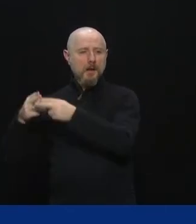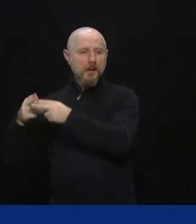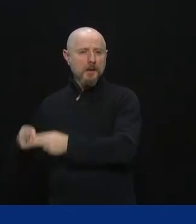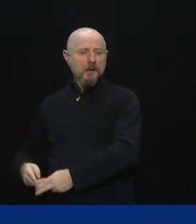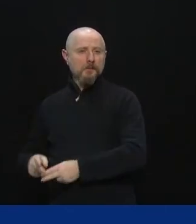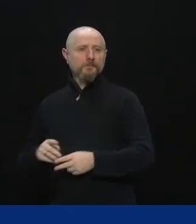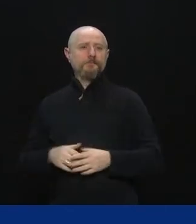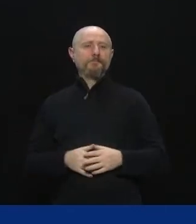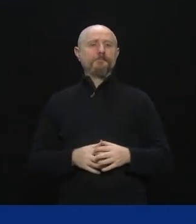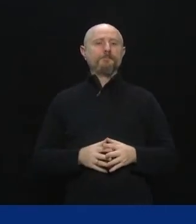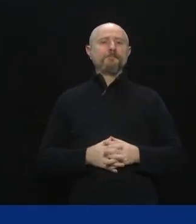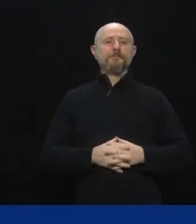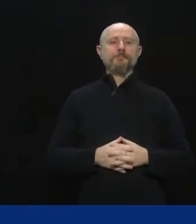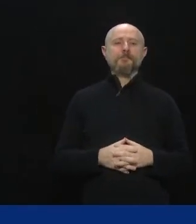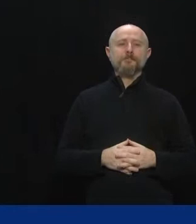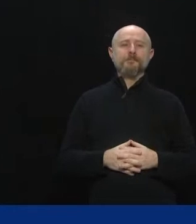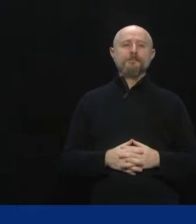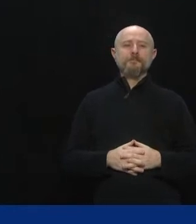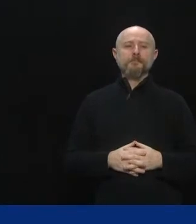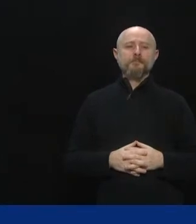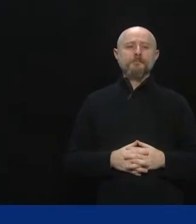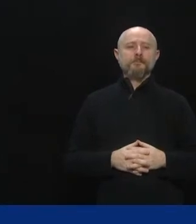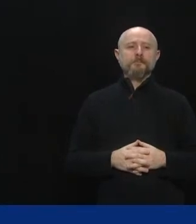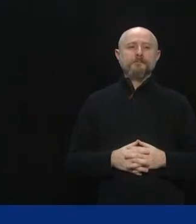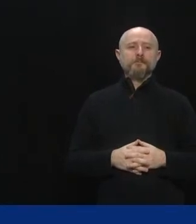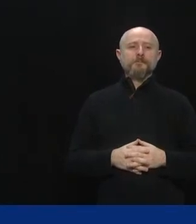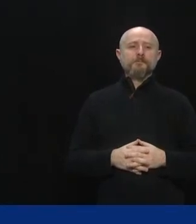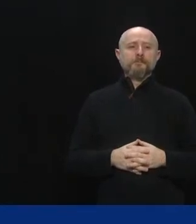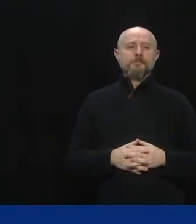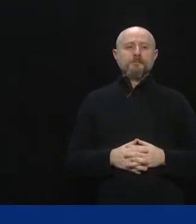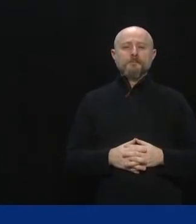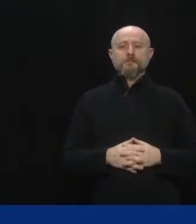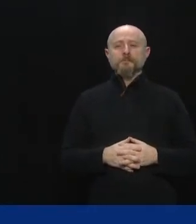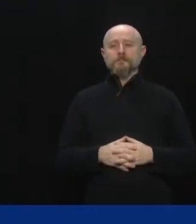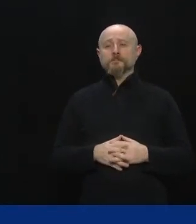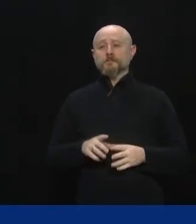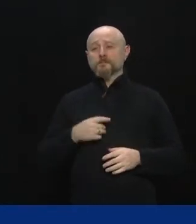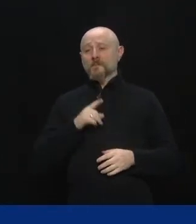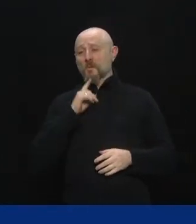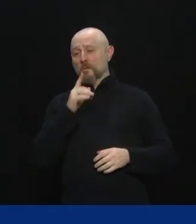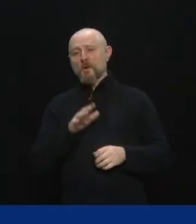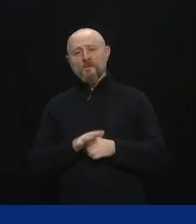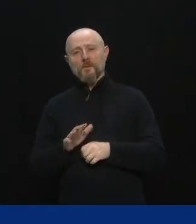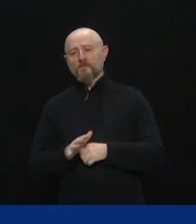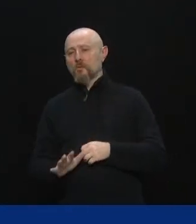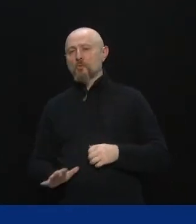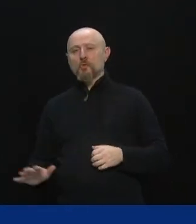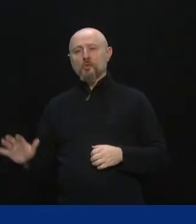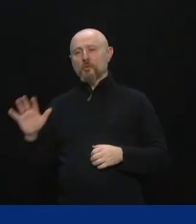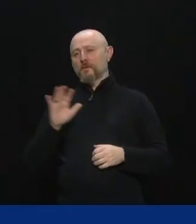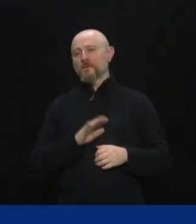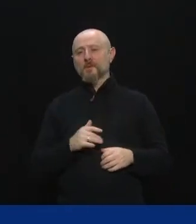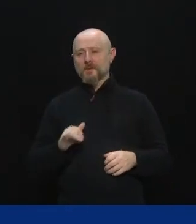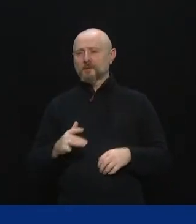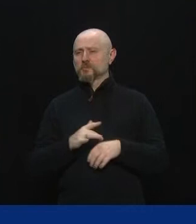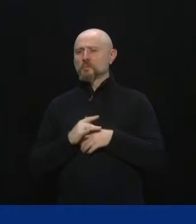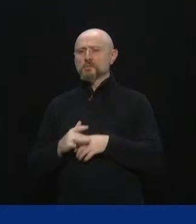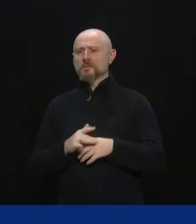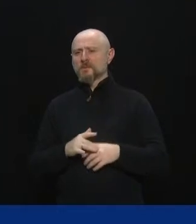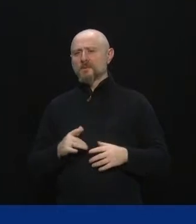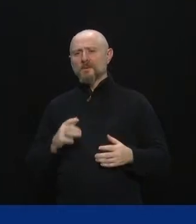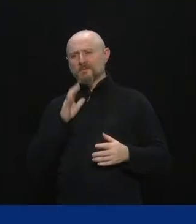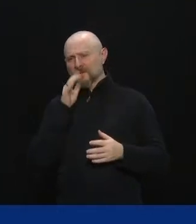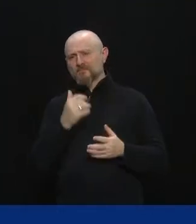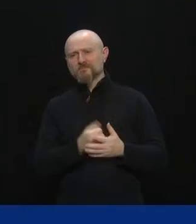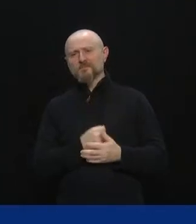and SUNY Polytech. So I think we're covering just about every one of them. I just said this is a resource to us. Why aren't we taking advantage of this? And